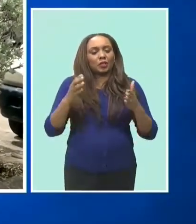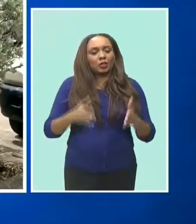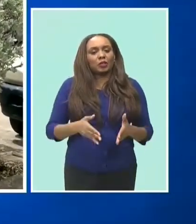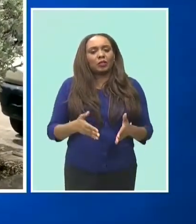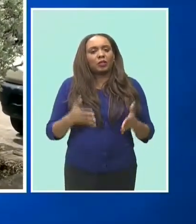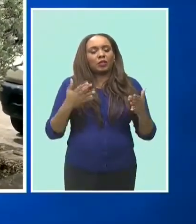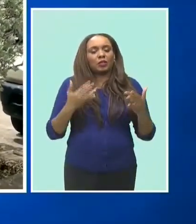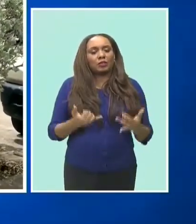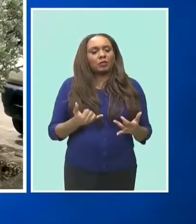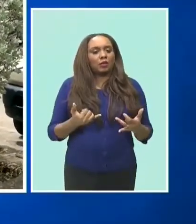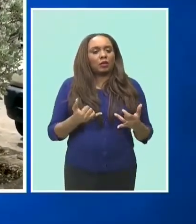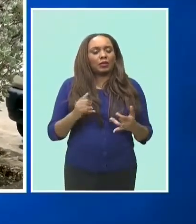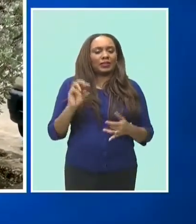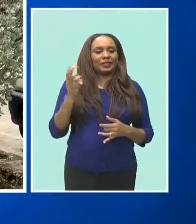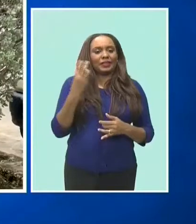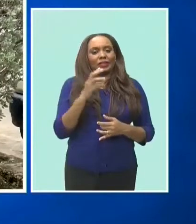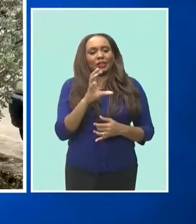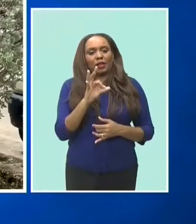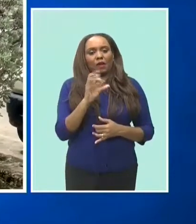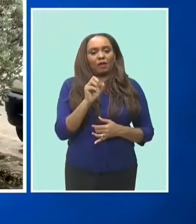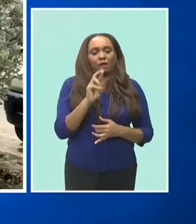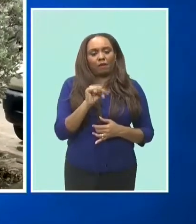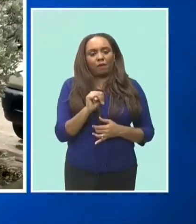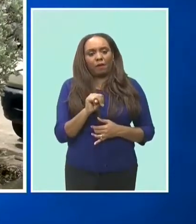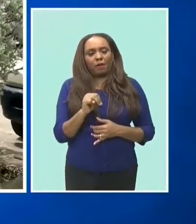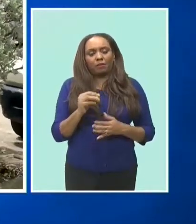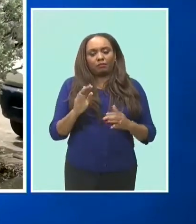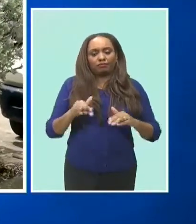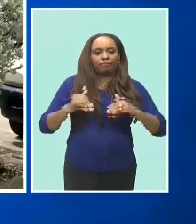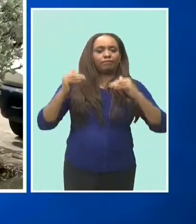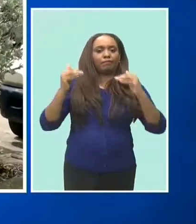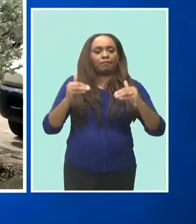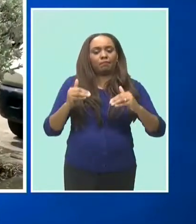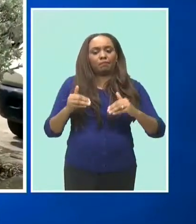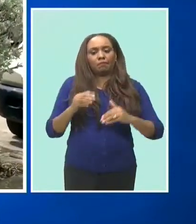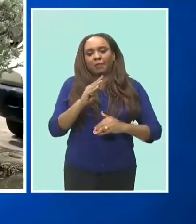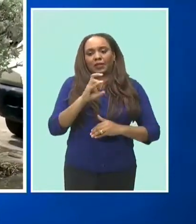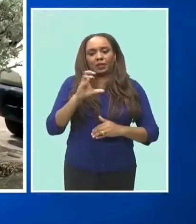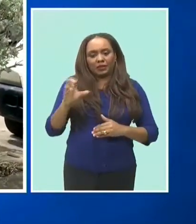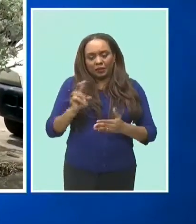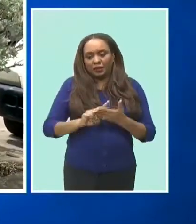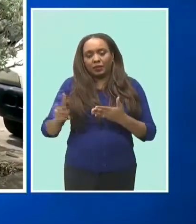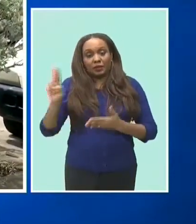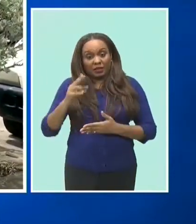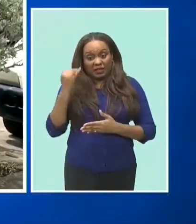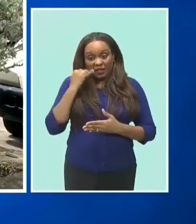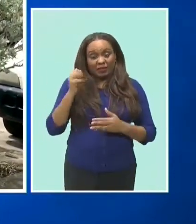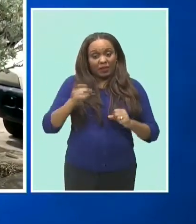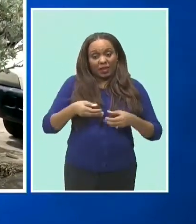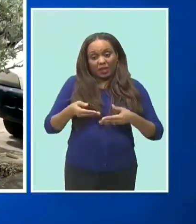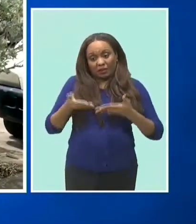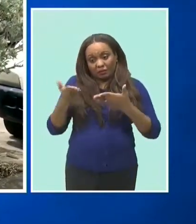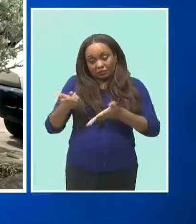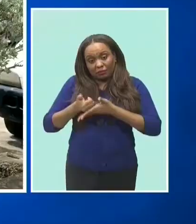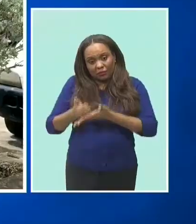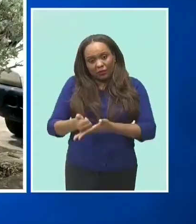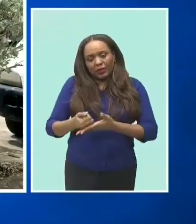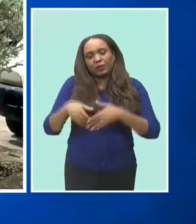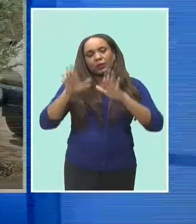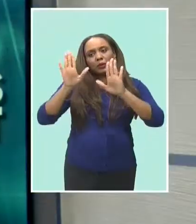into tertiary education, if this kind of hardware helps them do the research, prepare themselves, I think it's